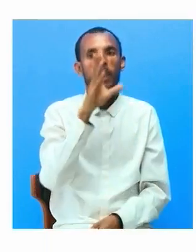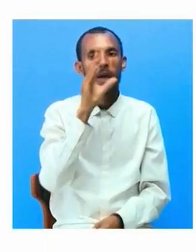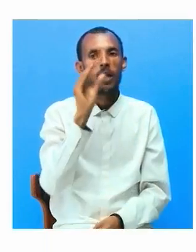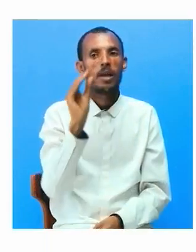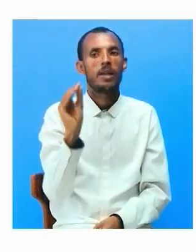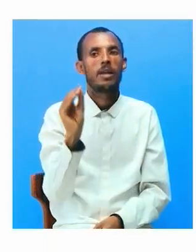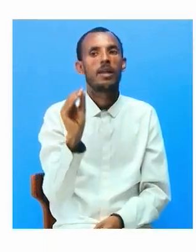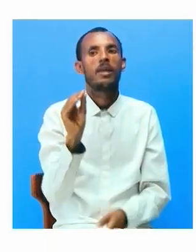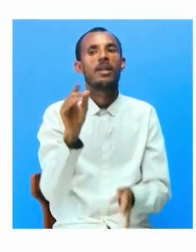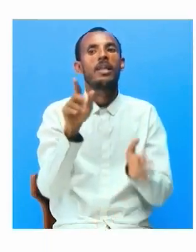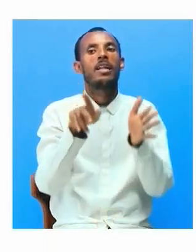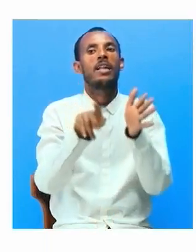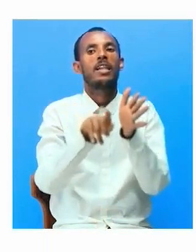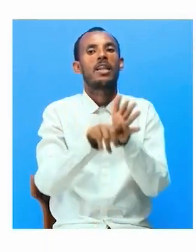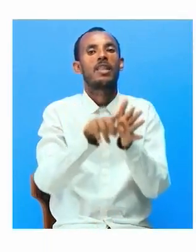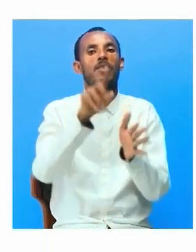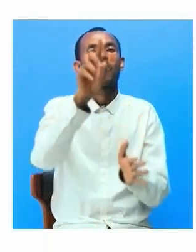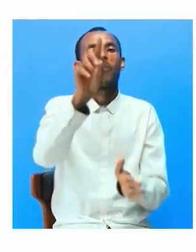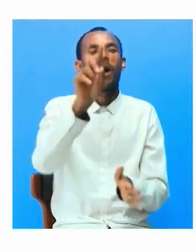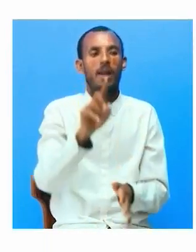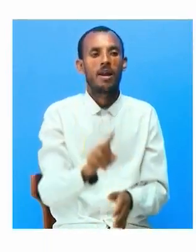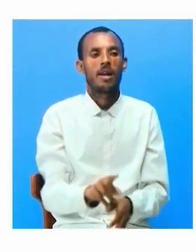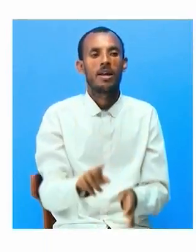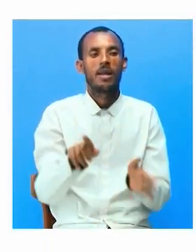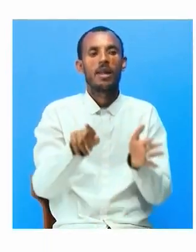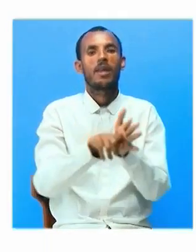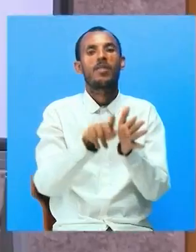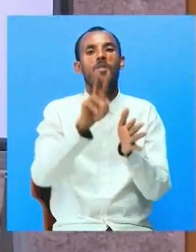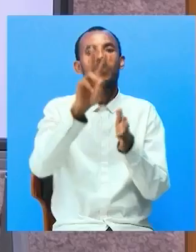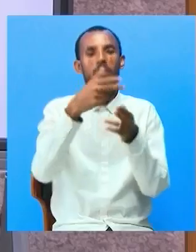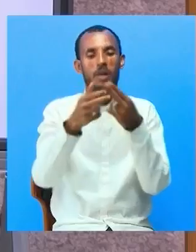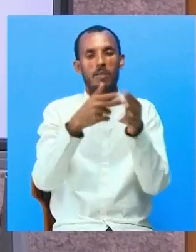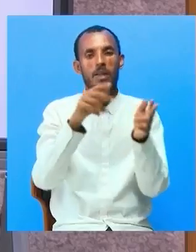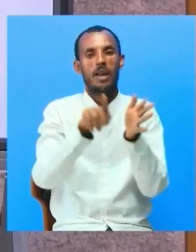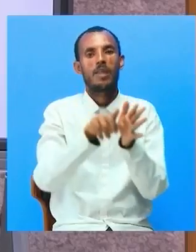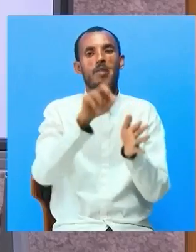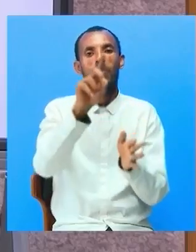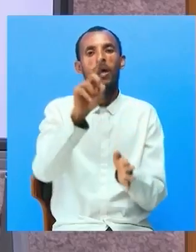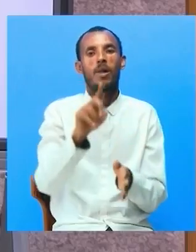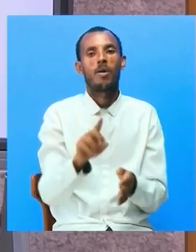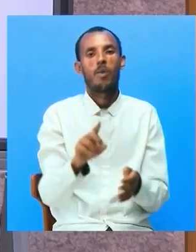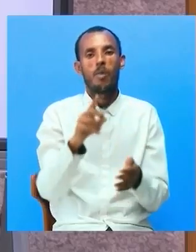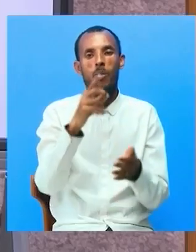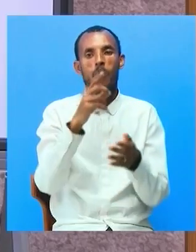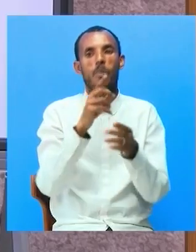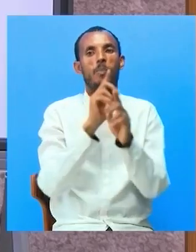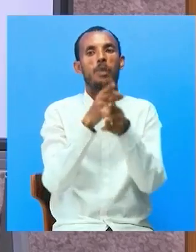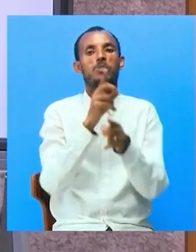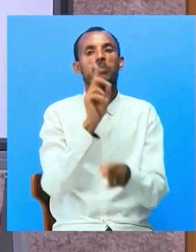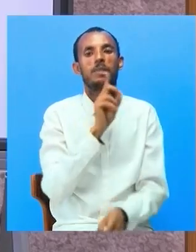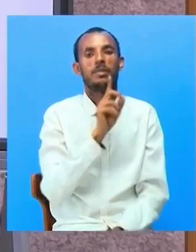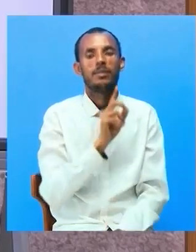and negative 1. What will be the product of these two integers?